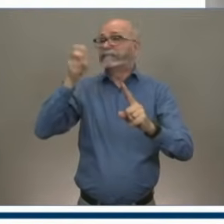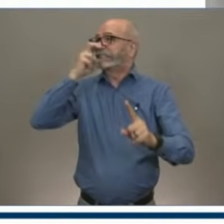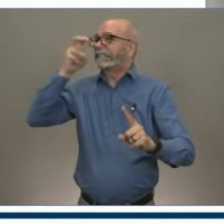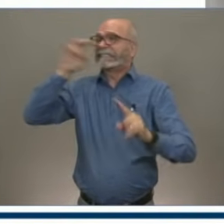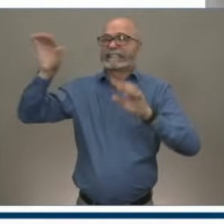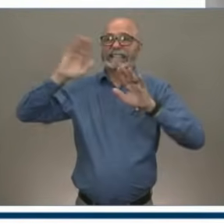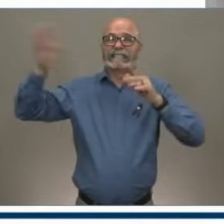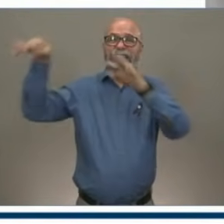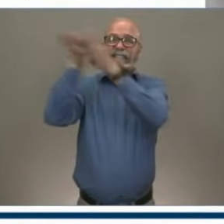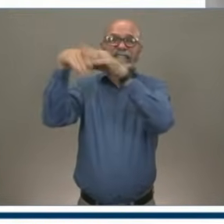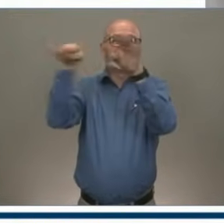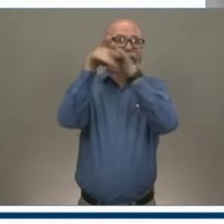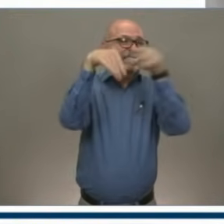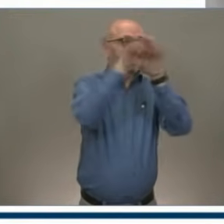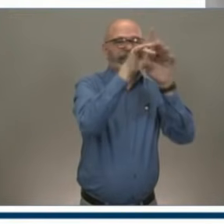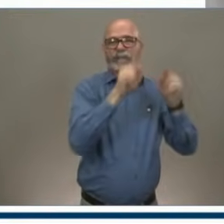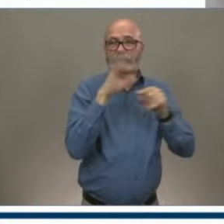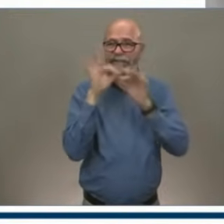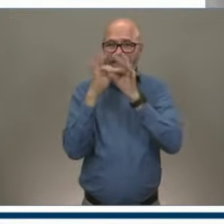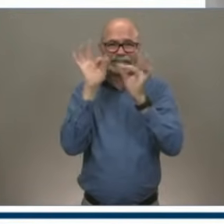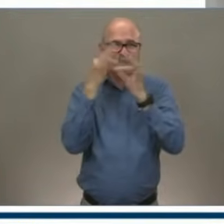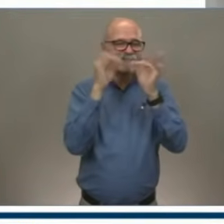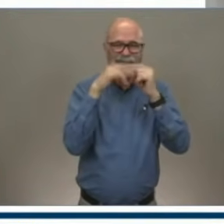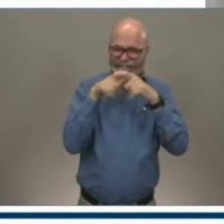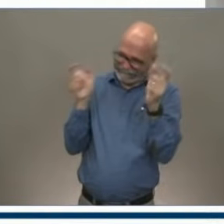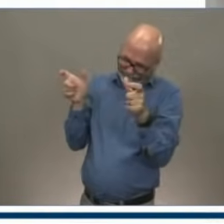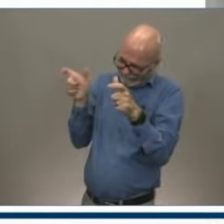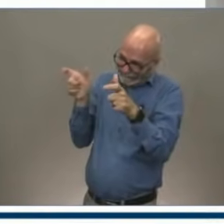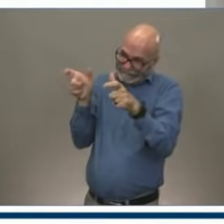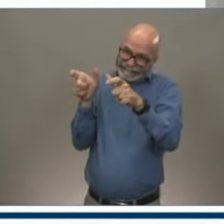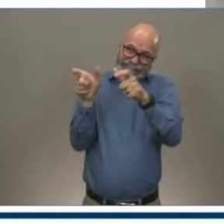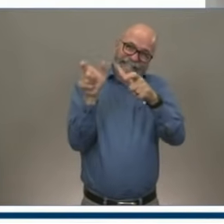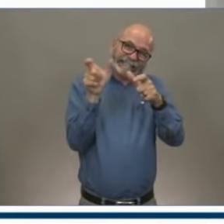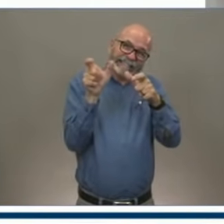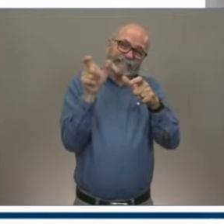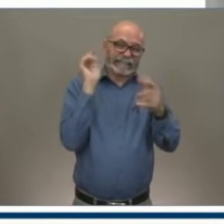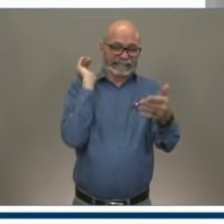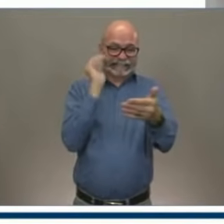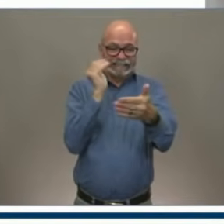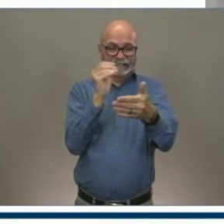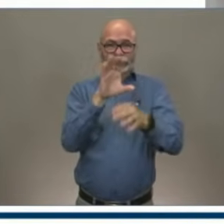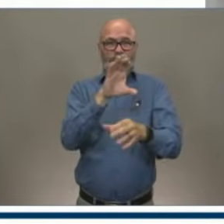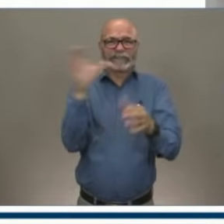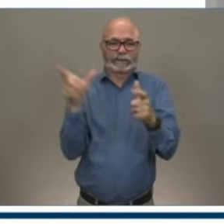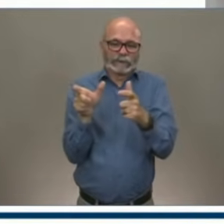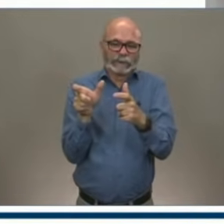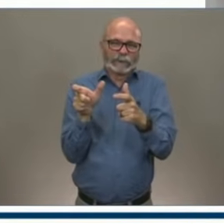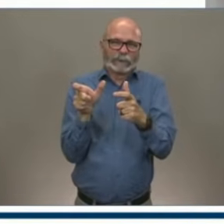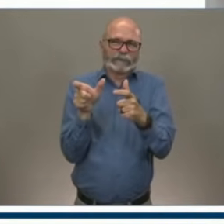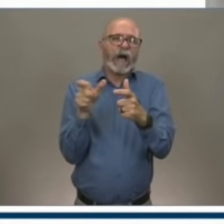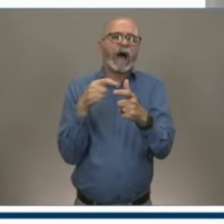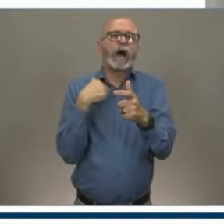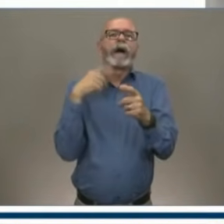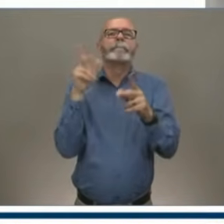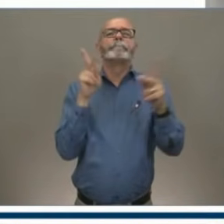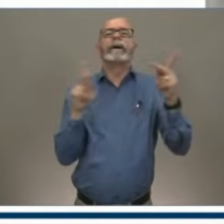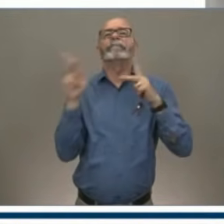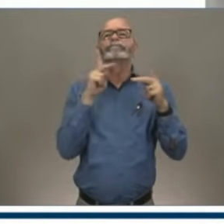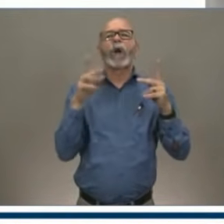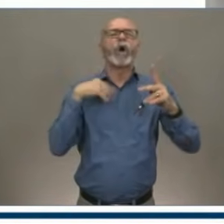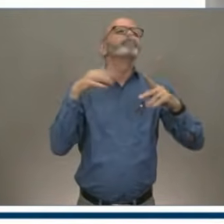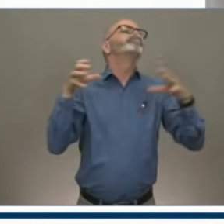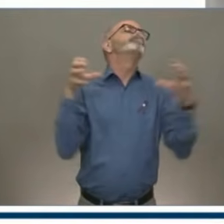of COVID. We're also now heading into the Christmas season. It's usually a time to shop, a time to gather with friends and